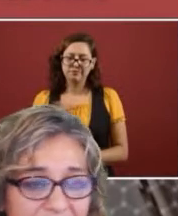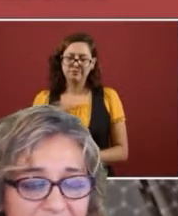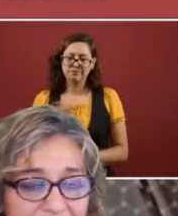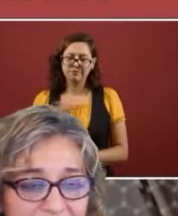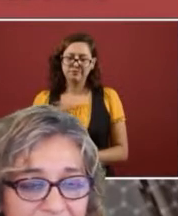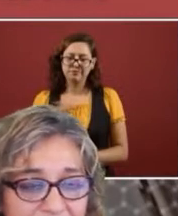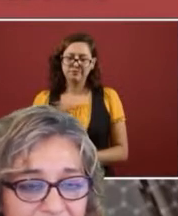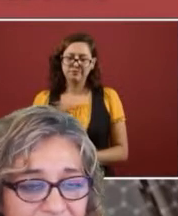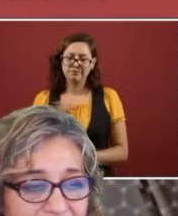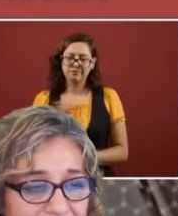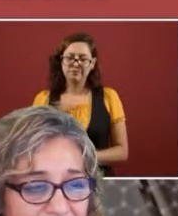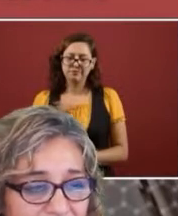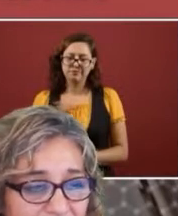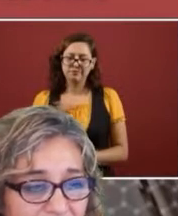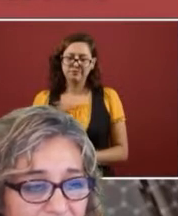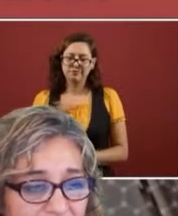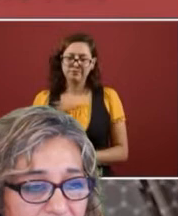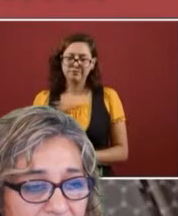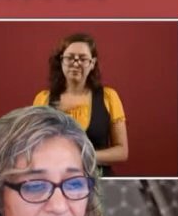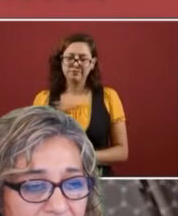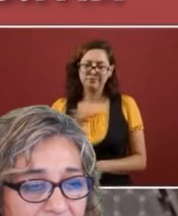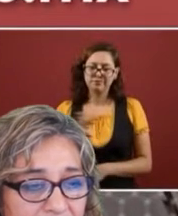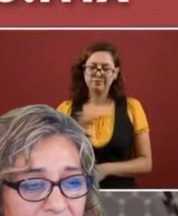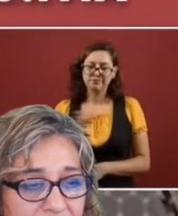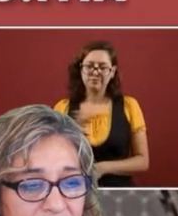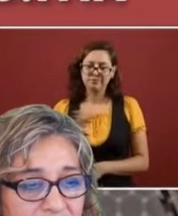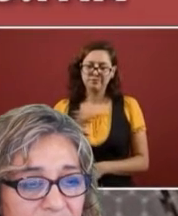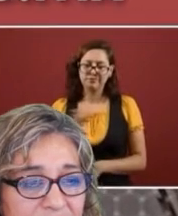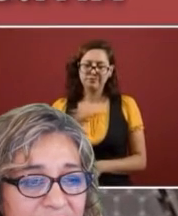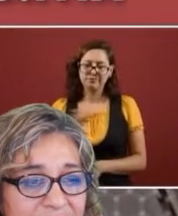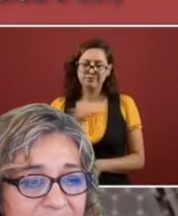that they haven't had in effect for over